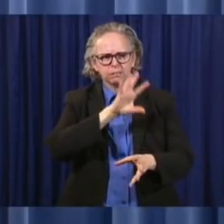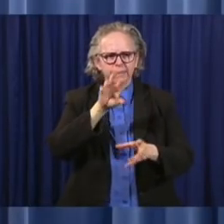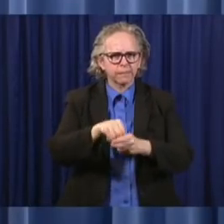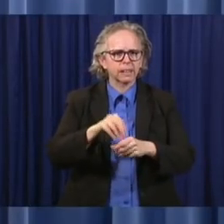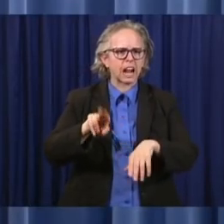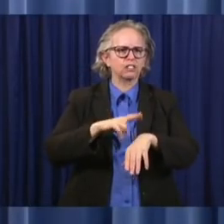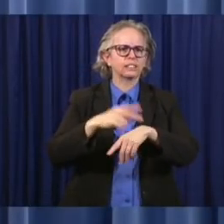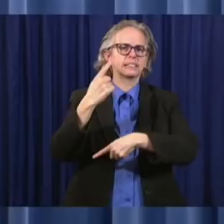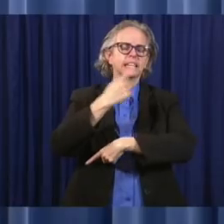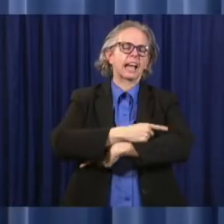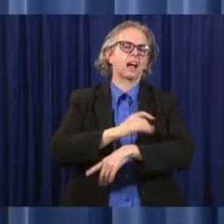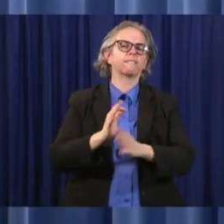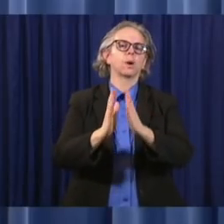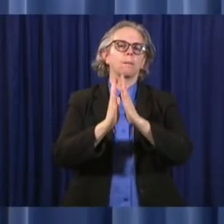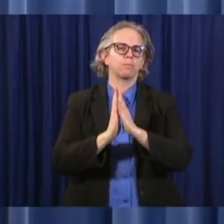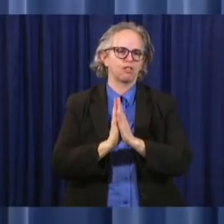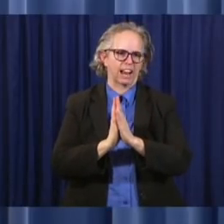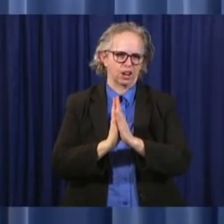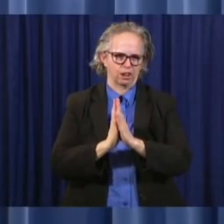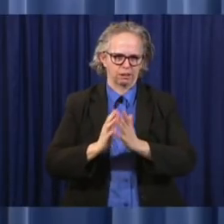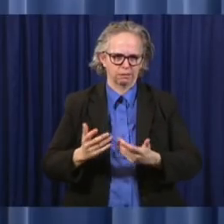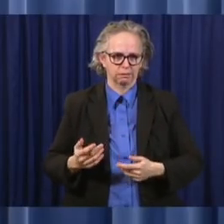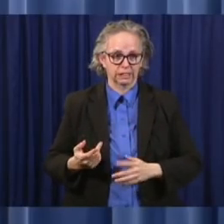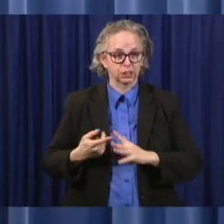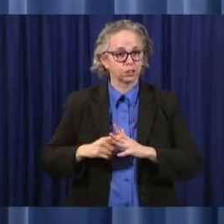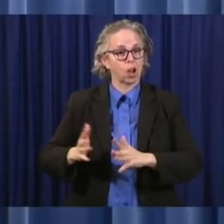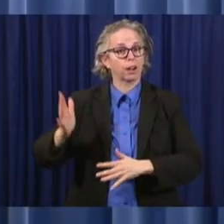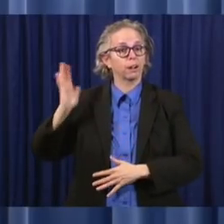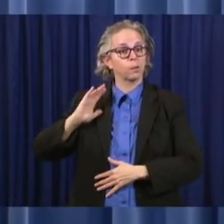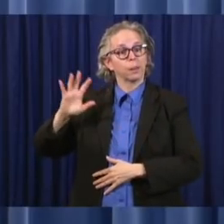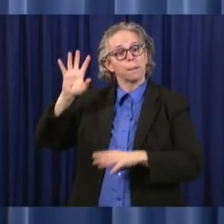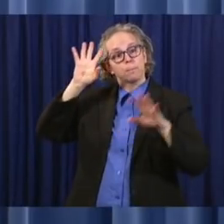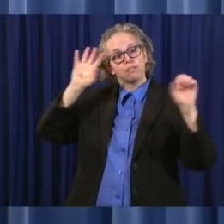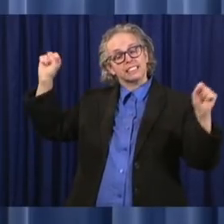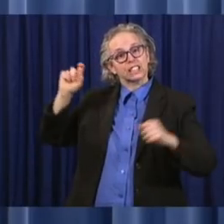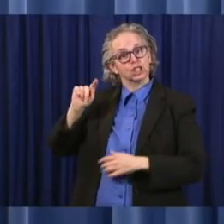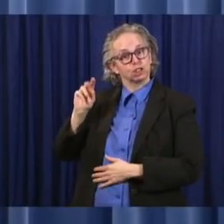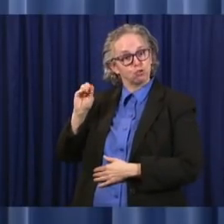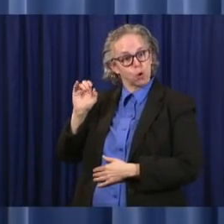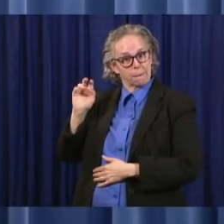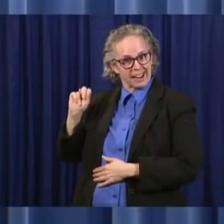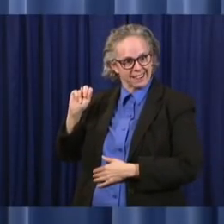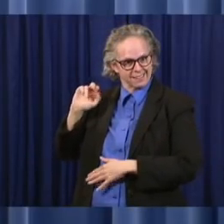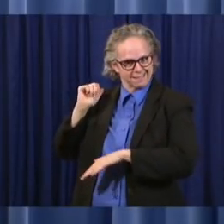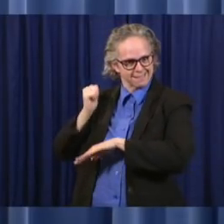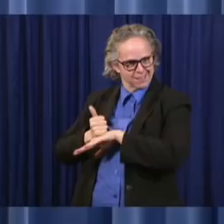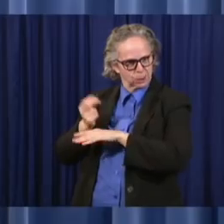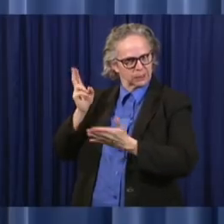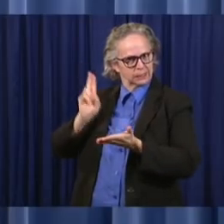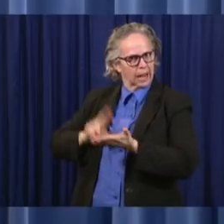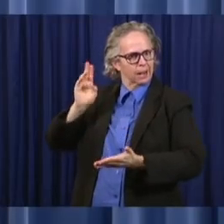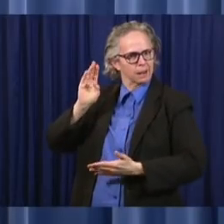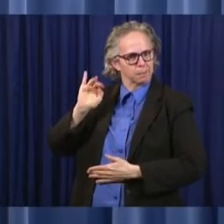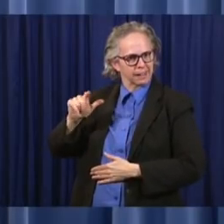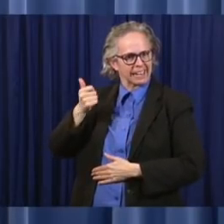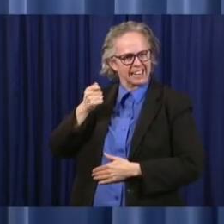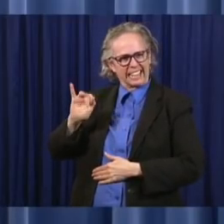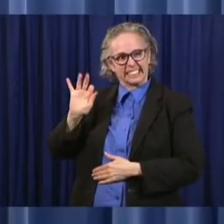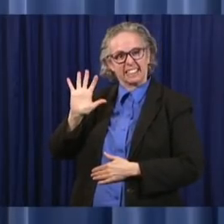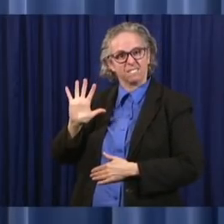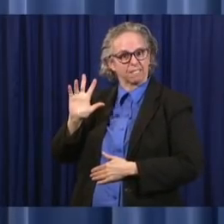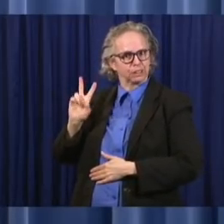to President Truman, who signed the bill in 1952, proclaiming the National Day of Prayer,